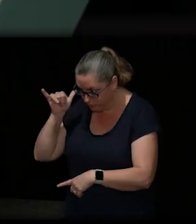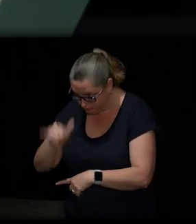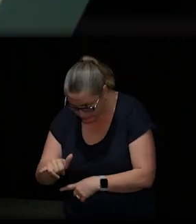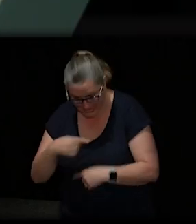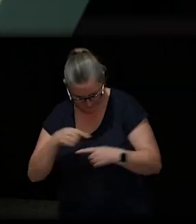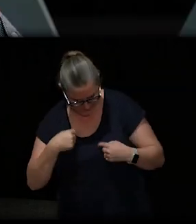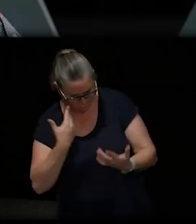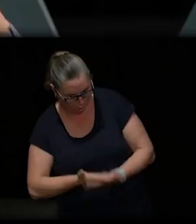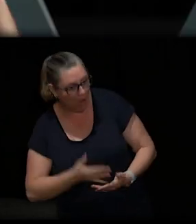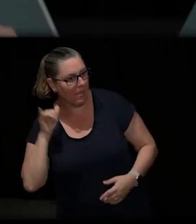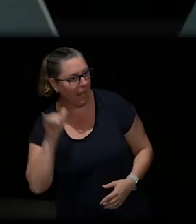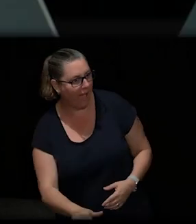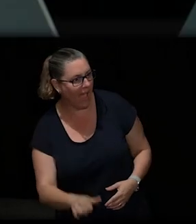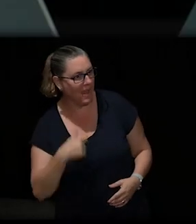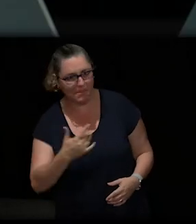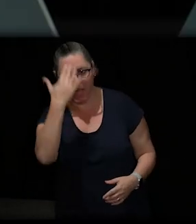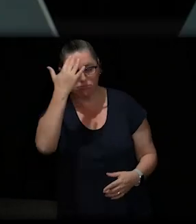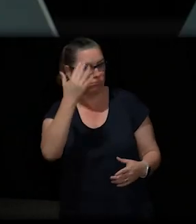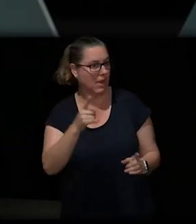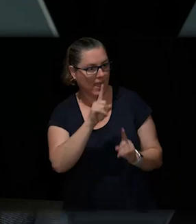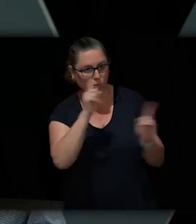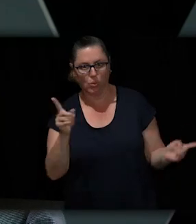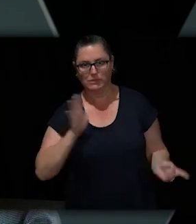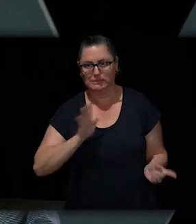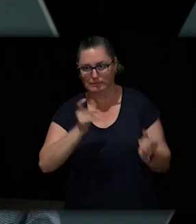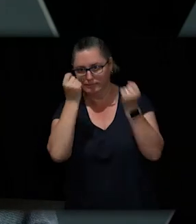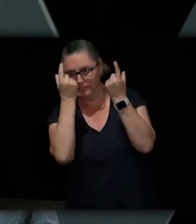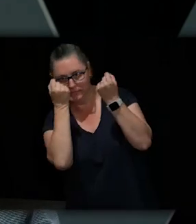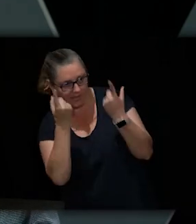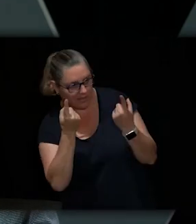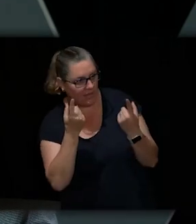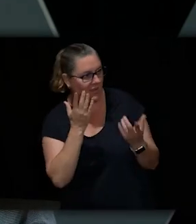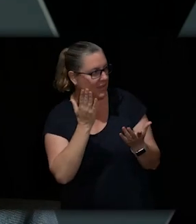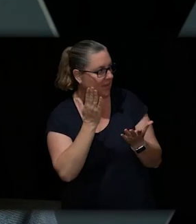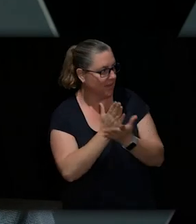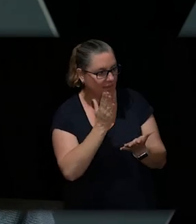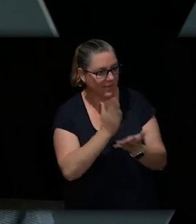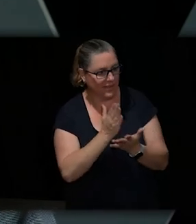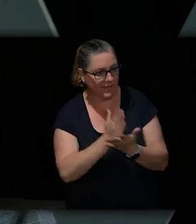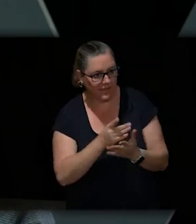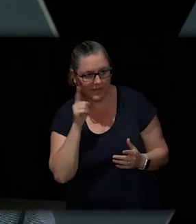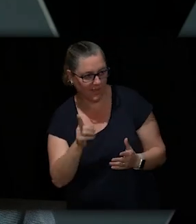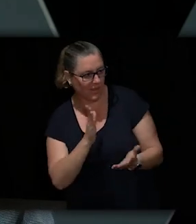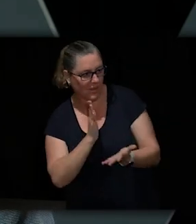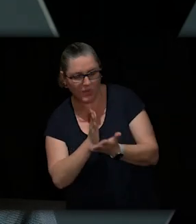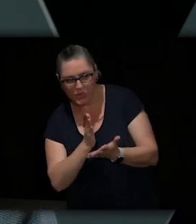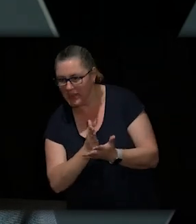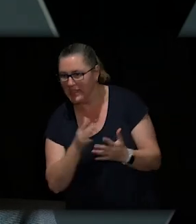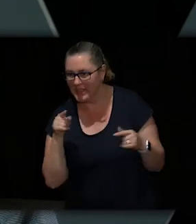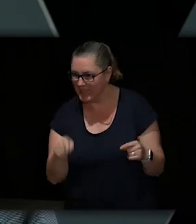like, my brain couldn't really compute what was actually happening. But it was a very moving